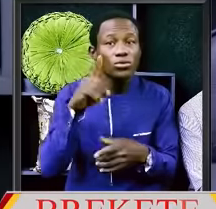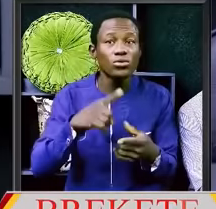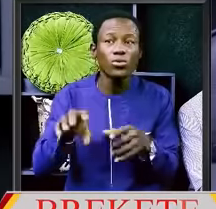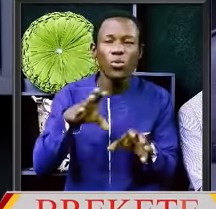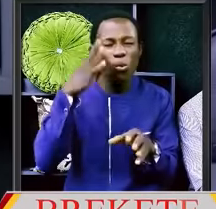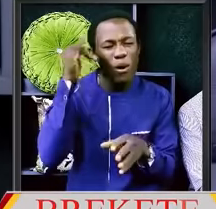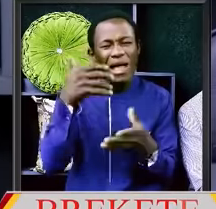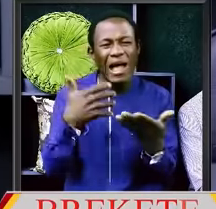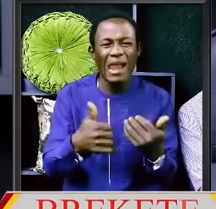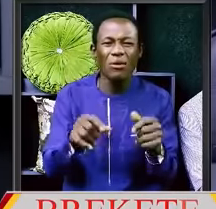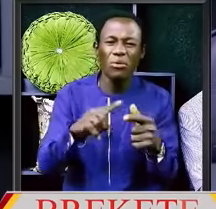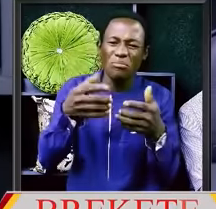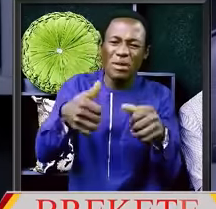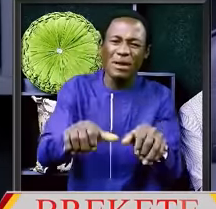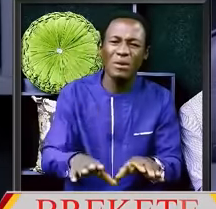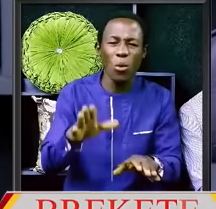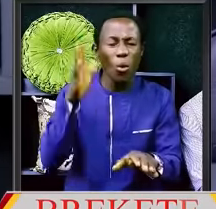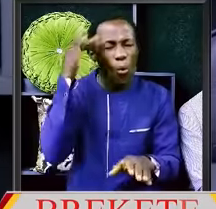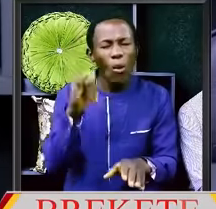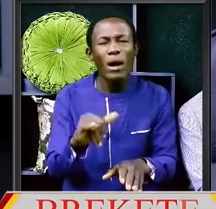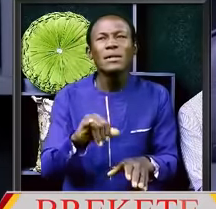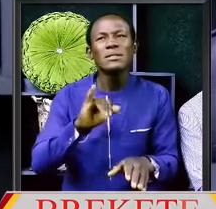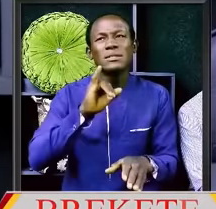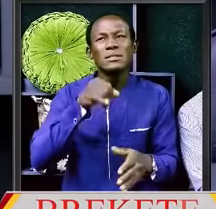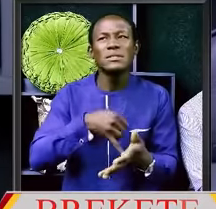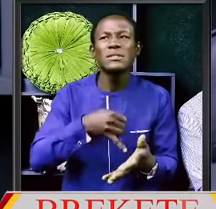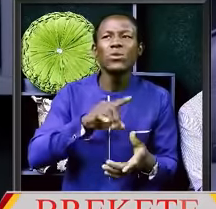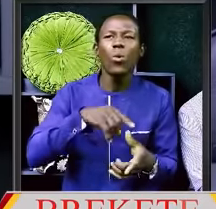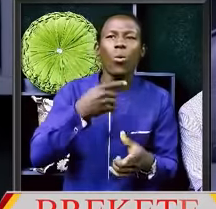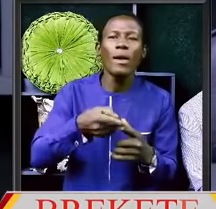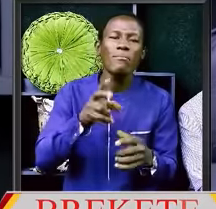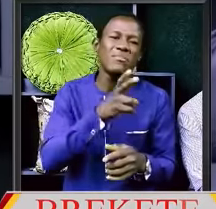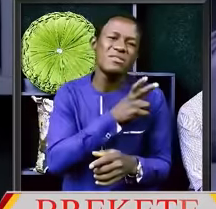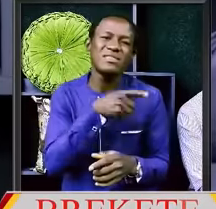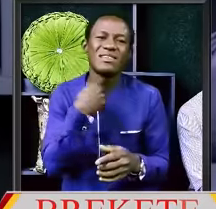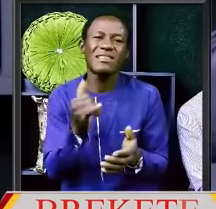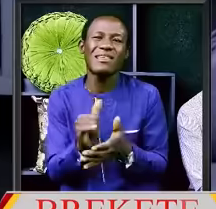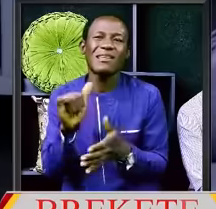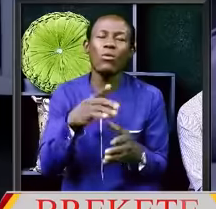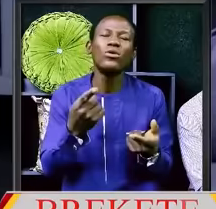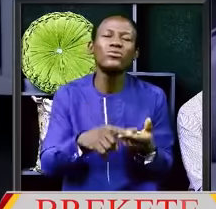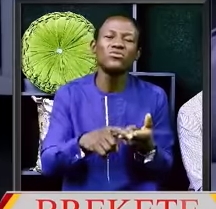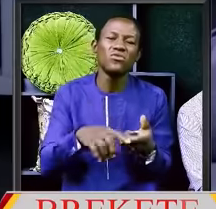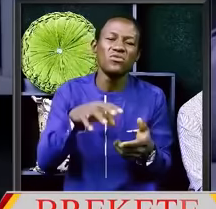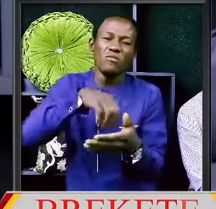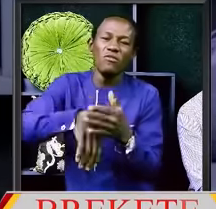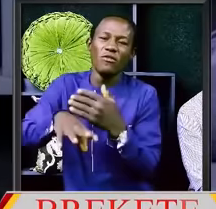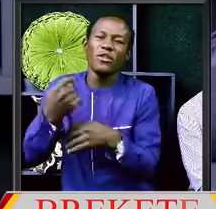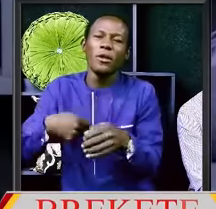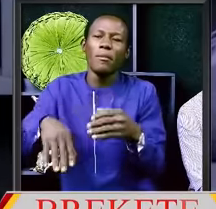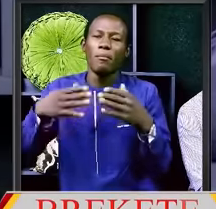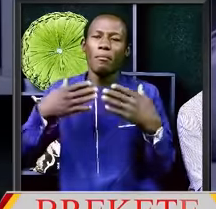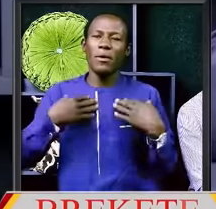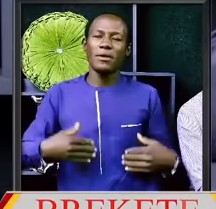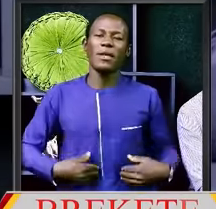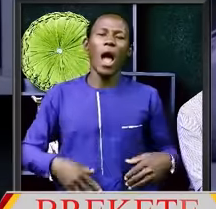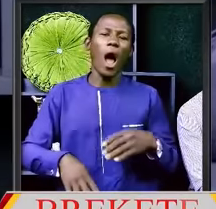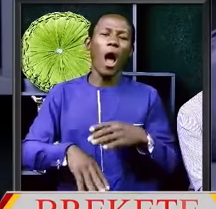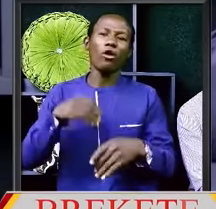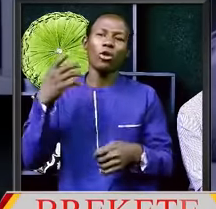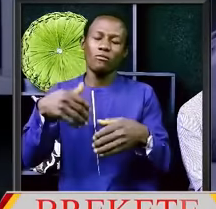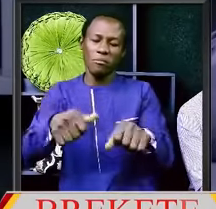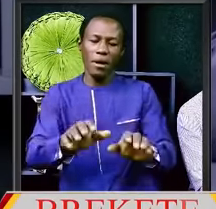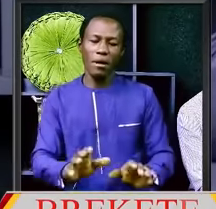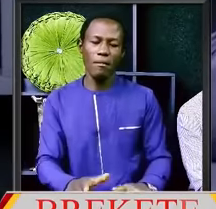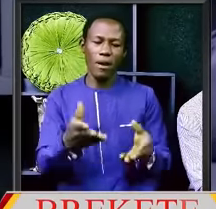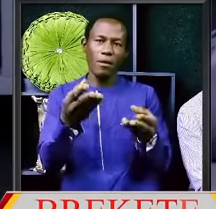them to bury him? Why he be saying when the police contact, say okay, they want to exhume the body? Why he no insist, say